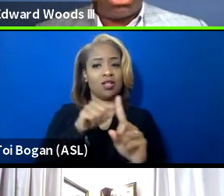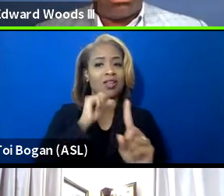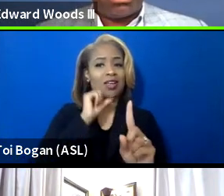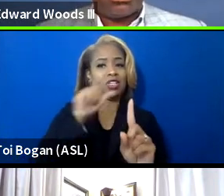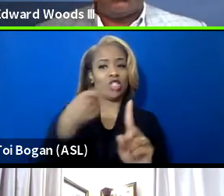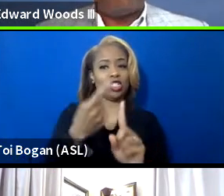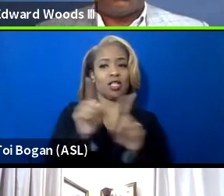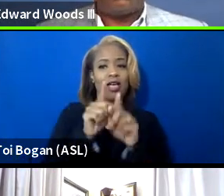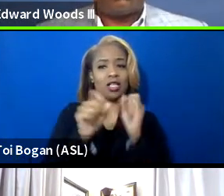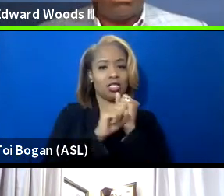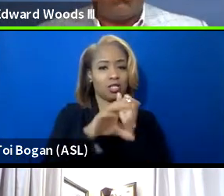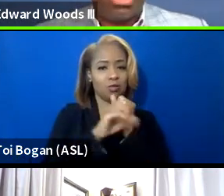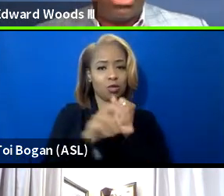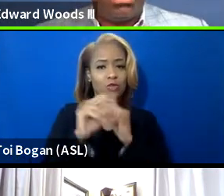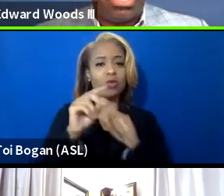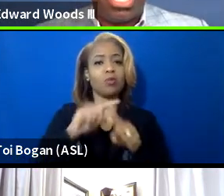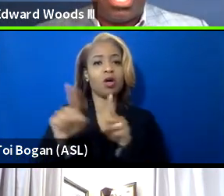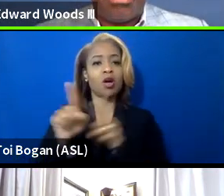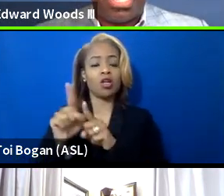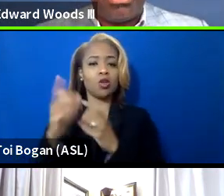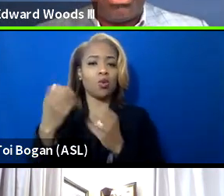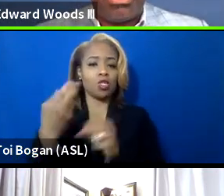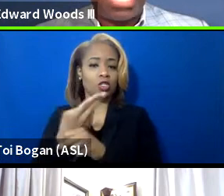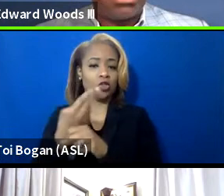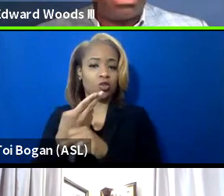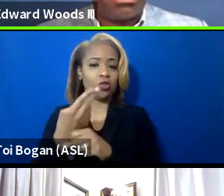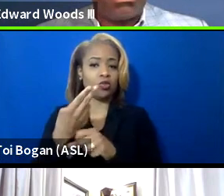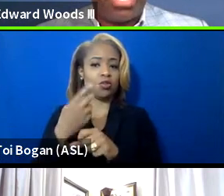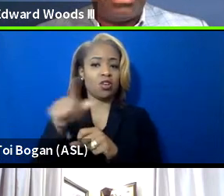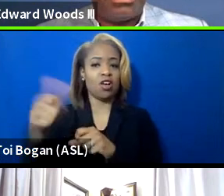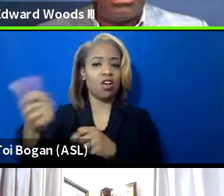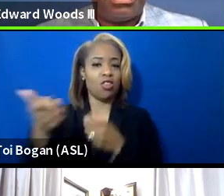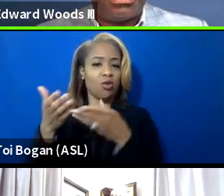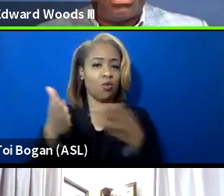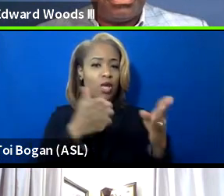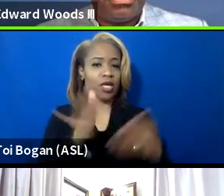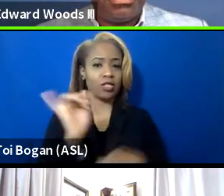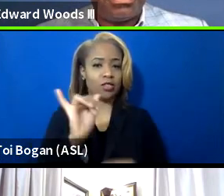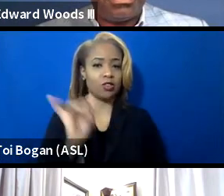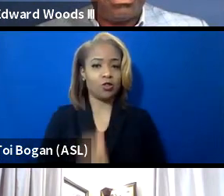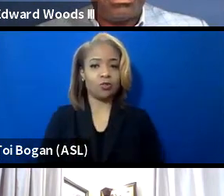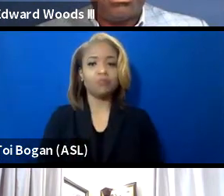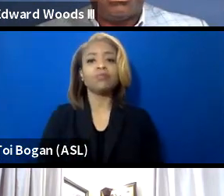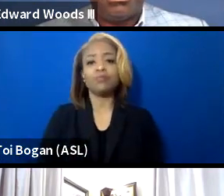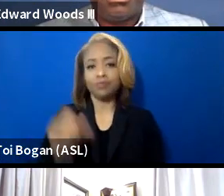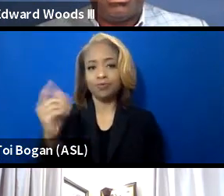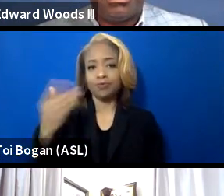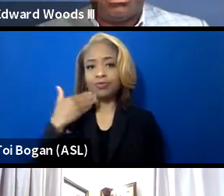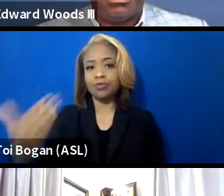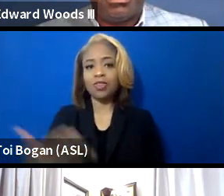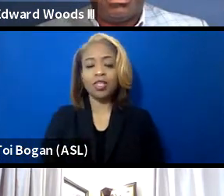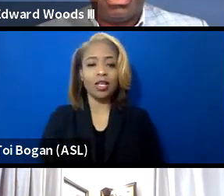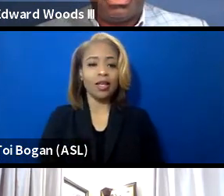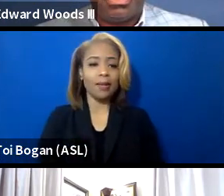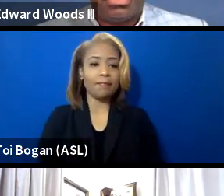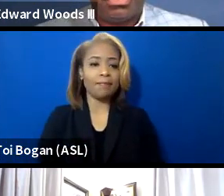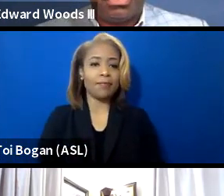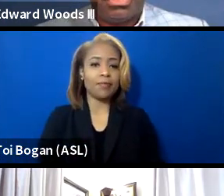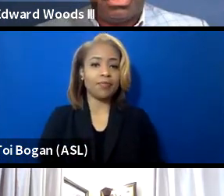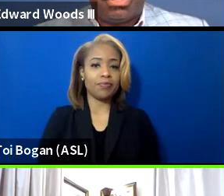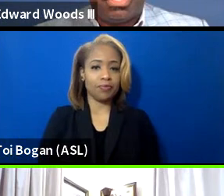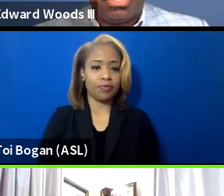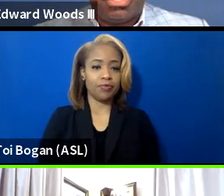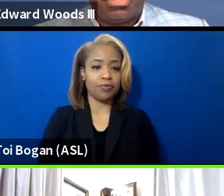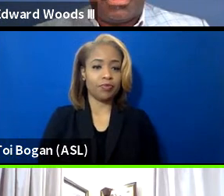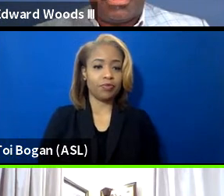as commercials, but also we want to use it in other aspects as well. Thank you. Thank you, Richard, for that. I'm